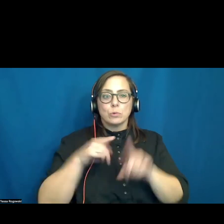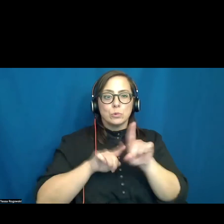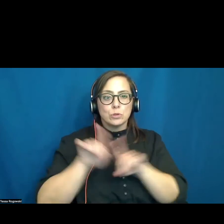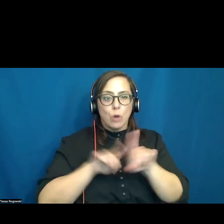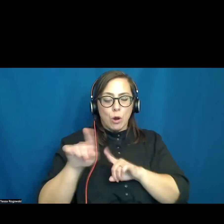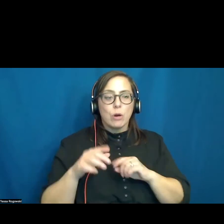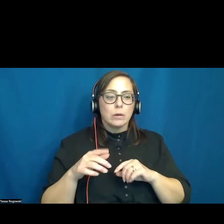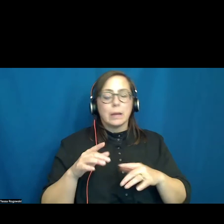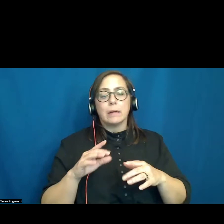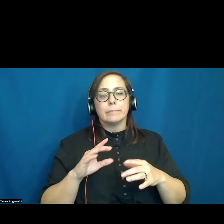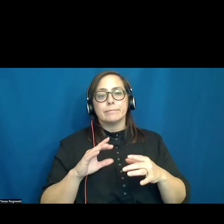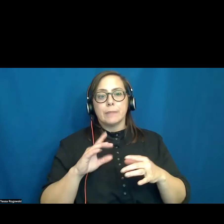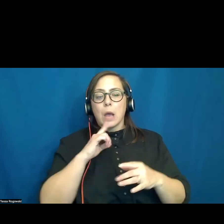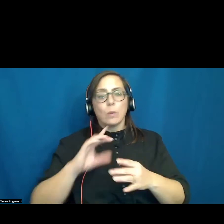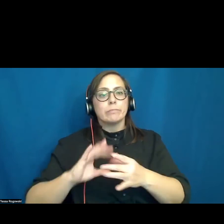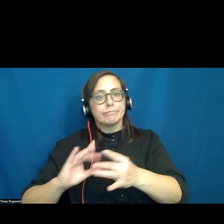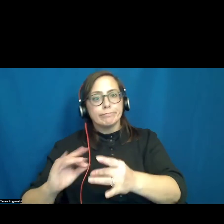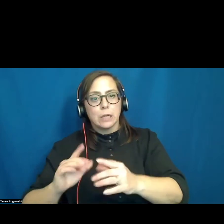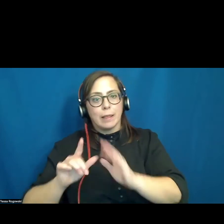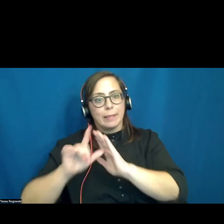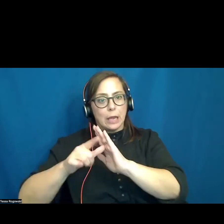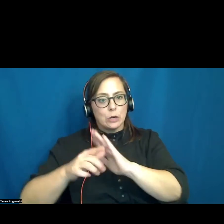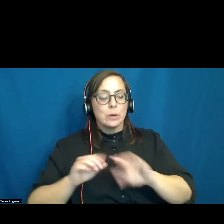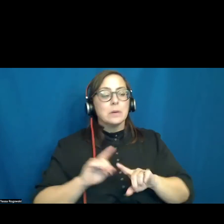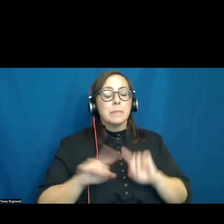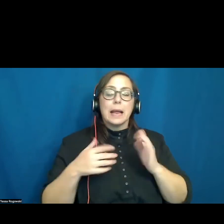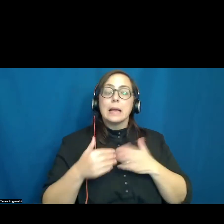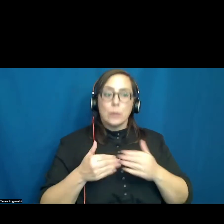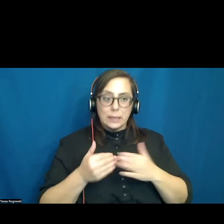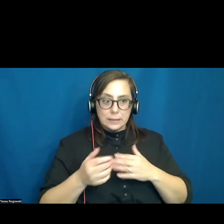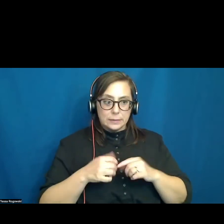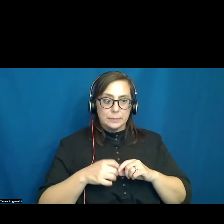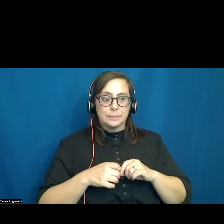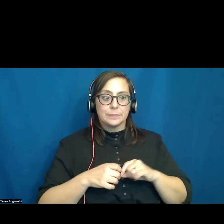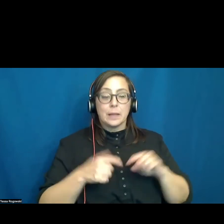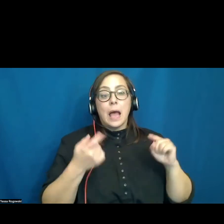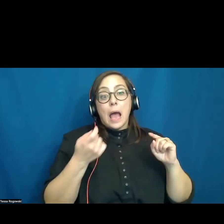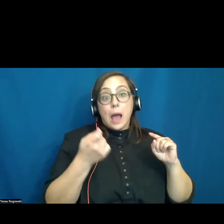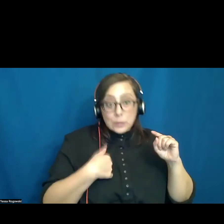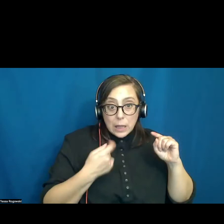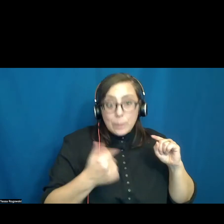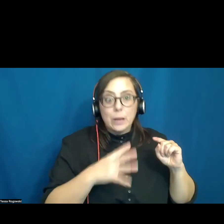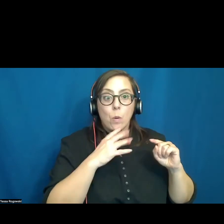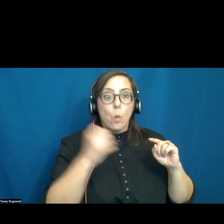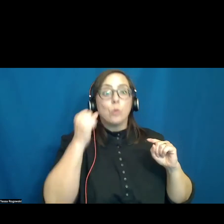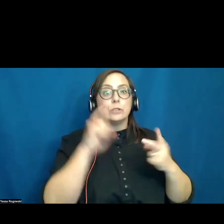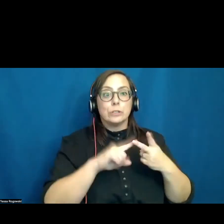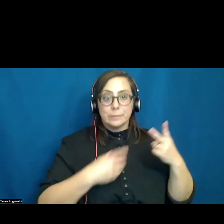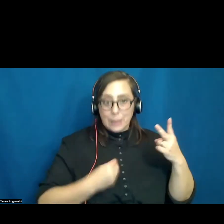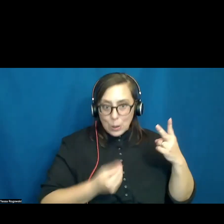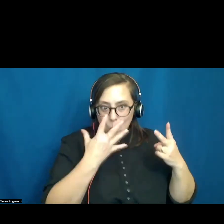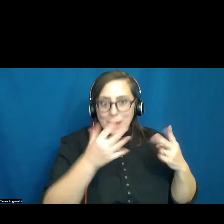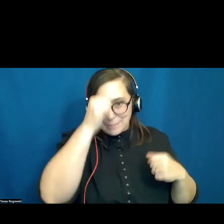Long story, I'll touch on a little later and talk. There's all to say that I think being older and being a white man, but I think